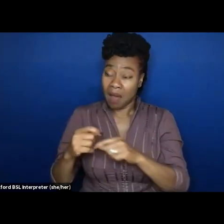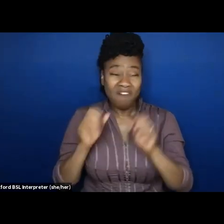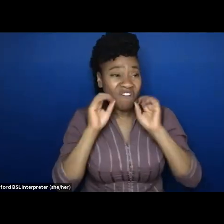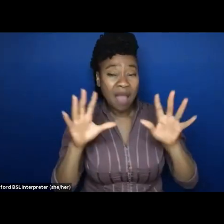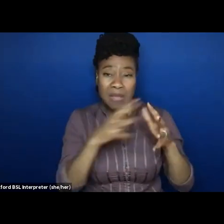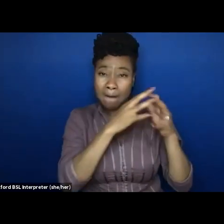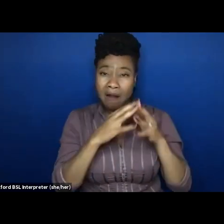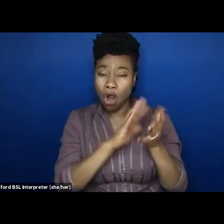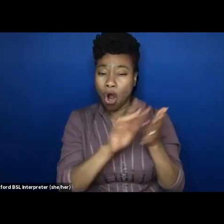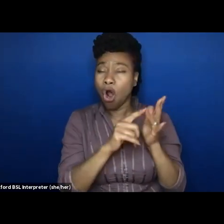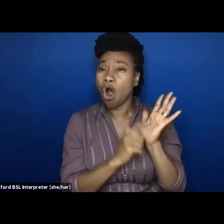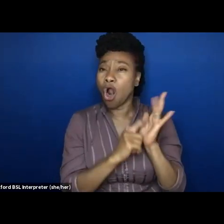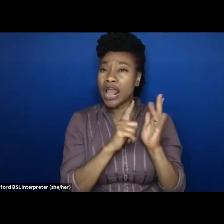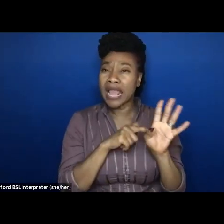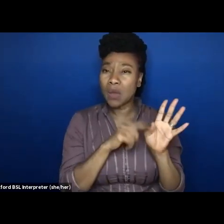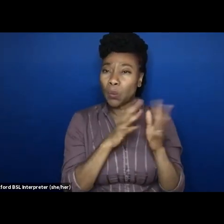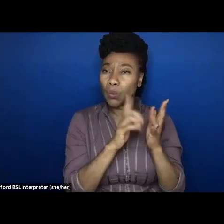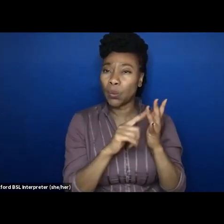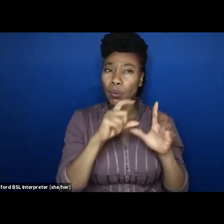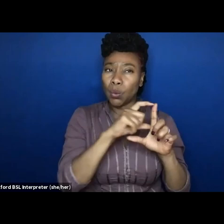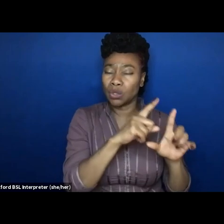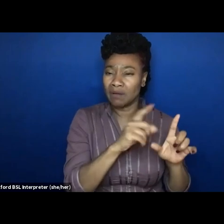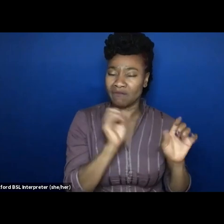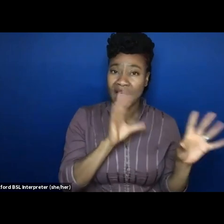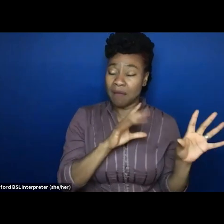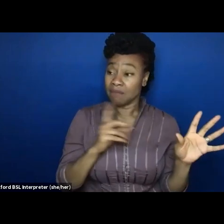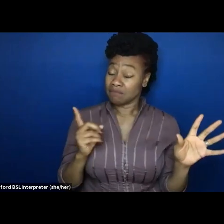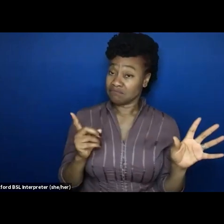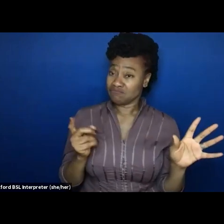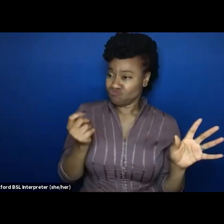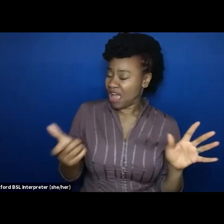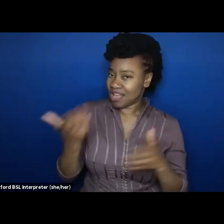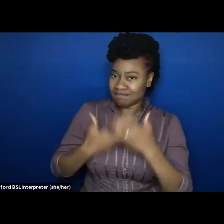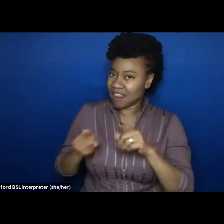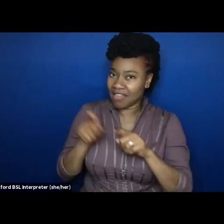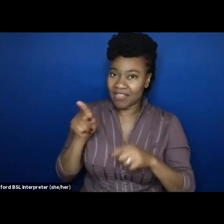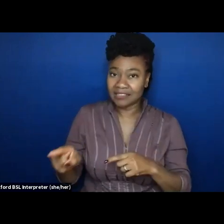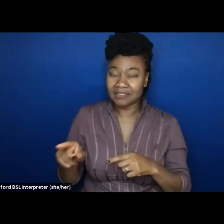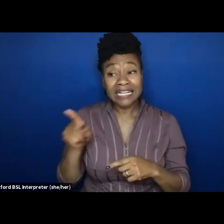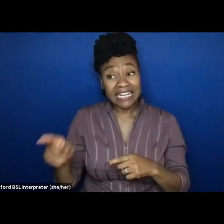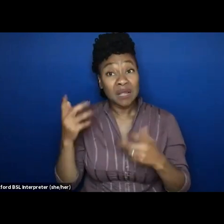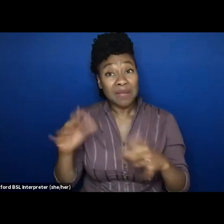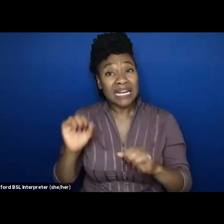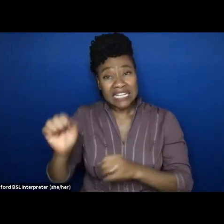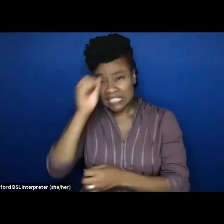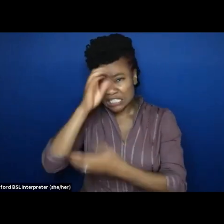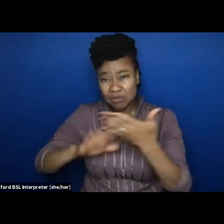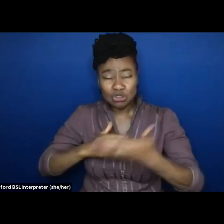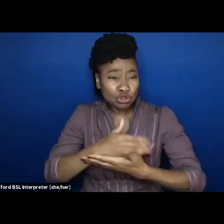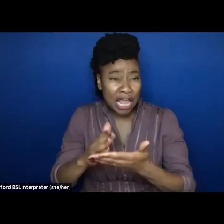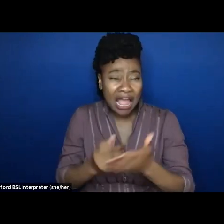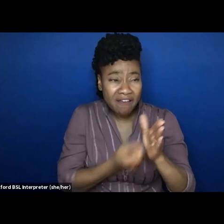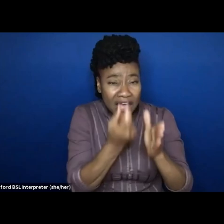it's wonderful that we do. Since the publication, David has shared his experiences at numerous events and on TV and